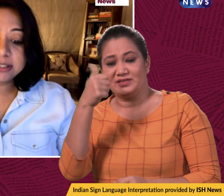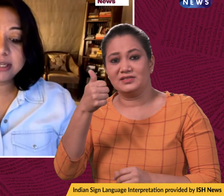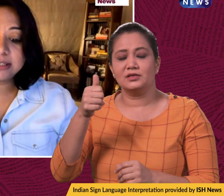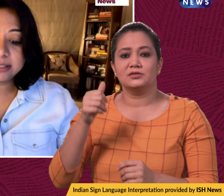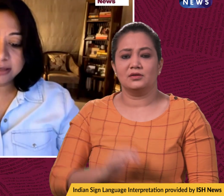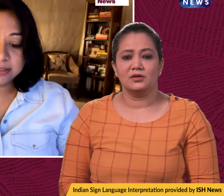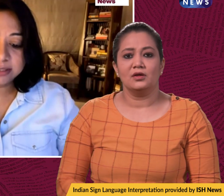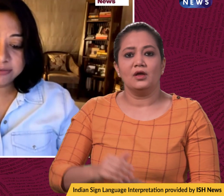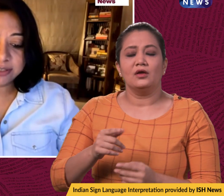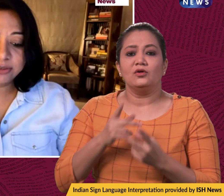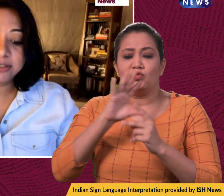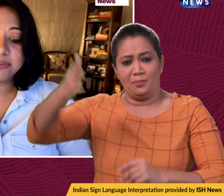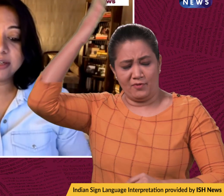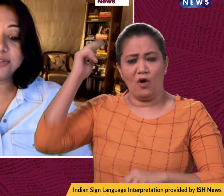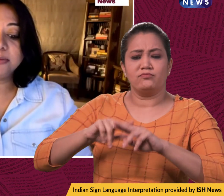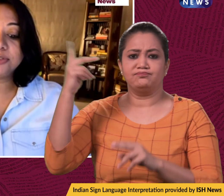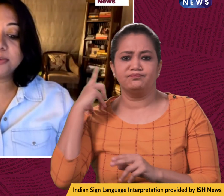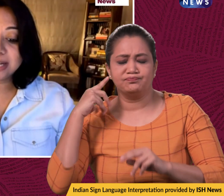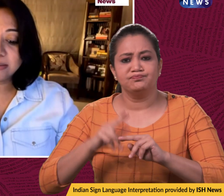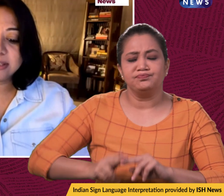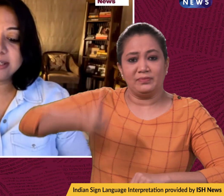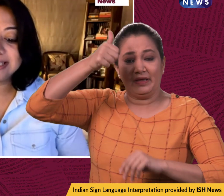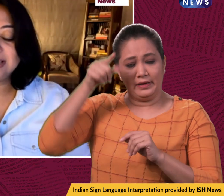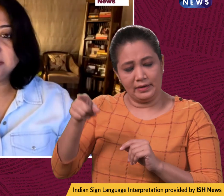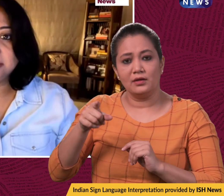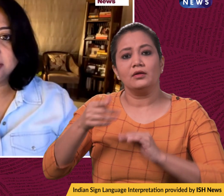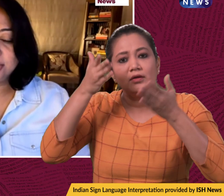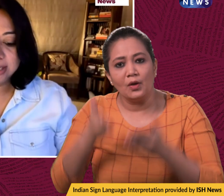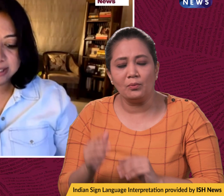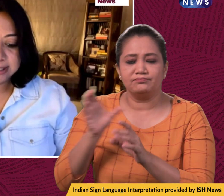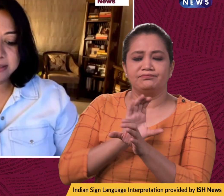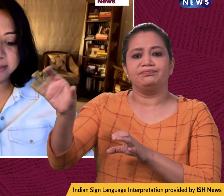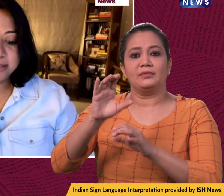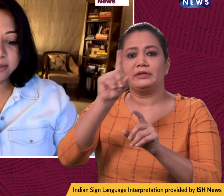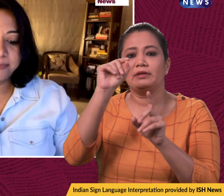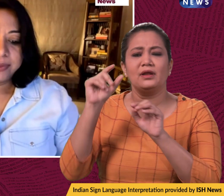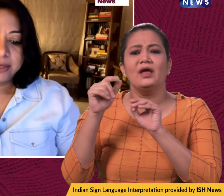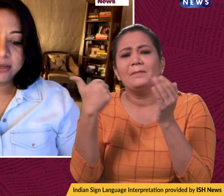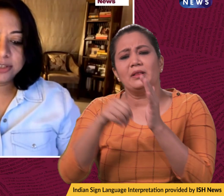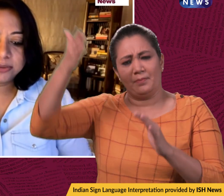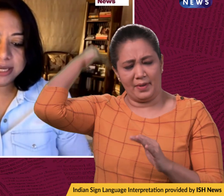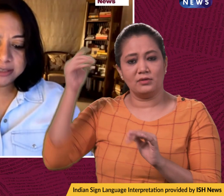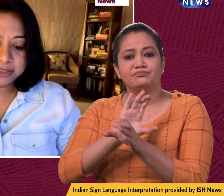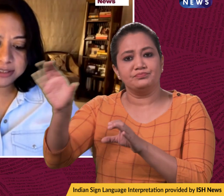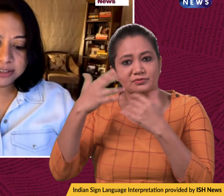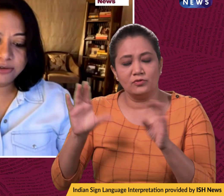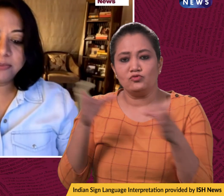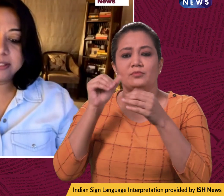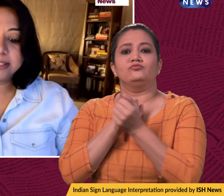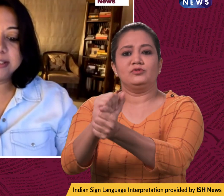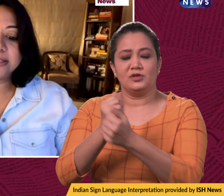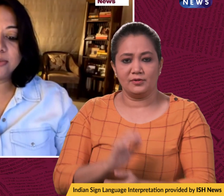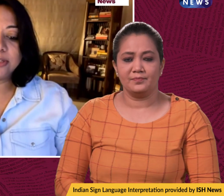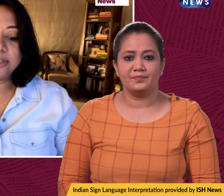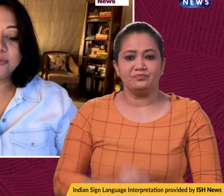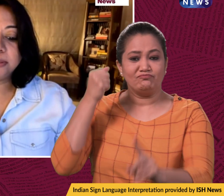Myanmar's state's councillor, de facto leader for the country before she was ousted and detained by the military 10 months ago. According to the advocacy group